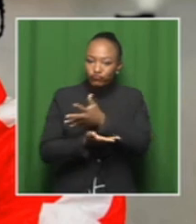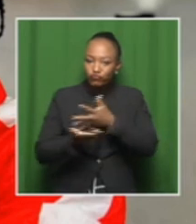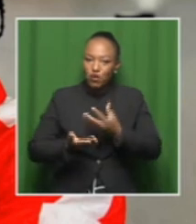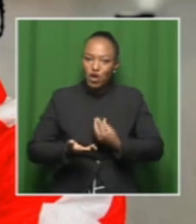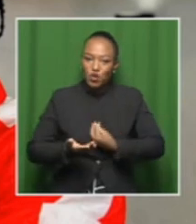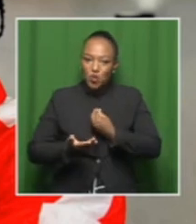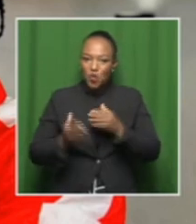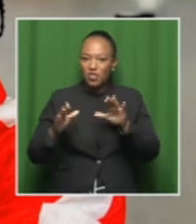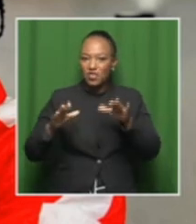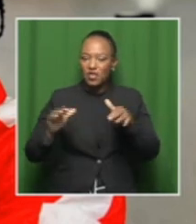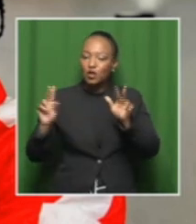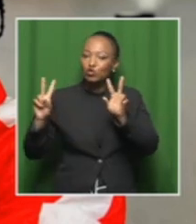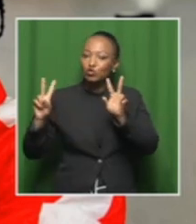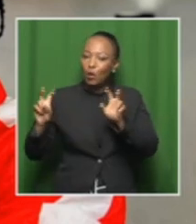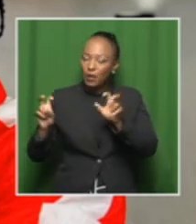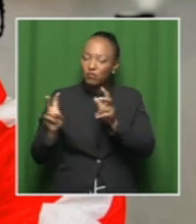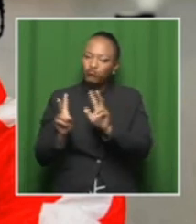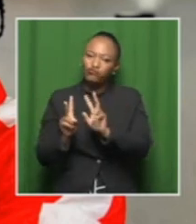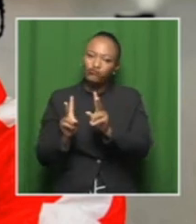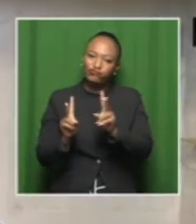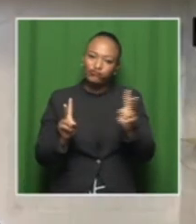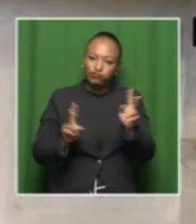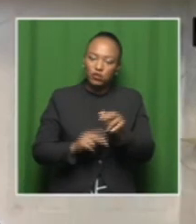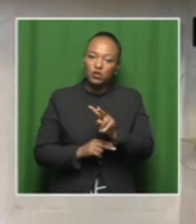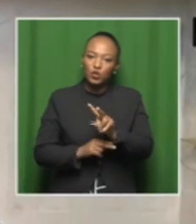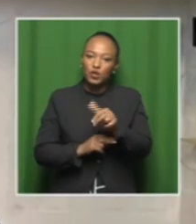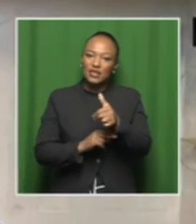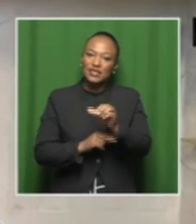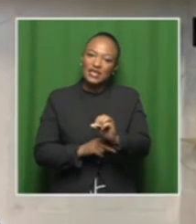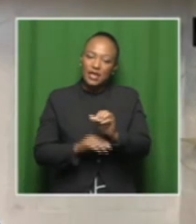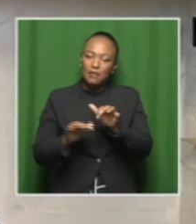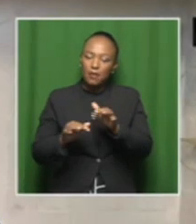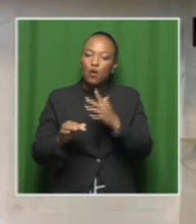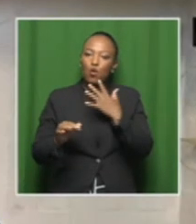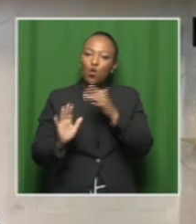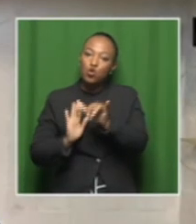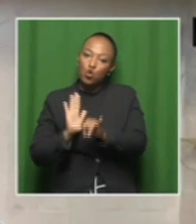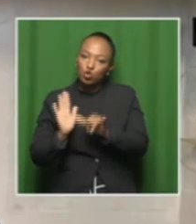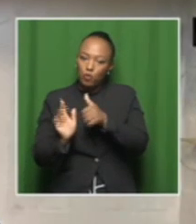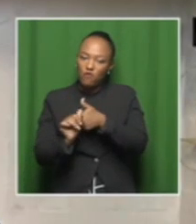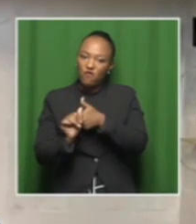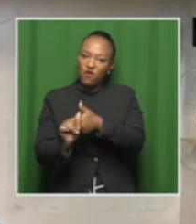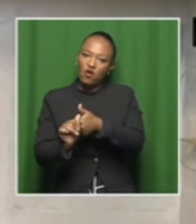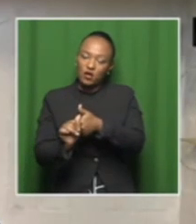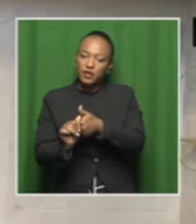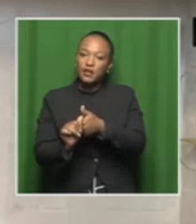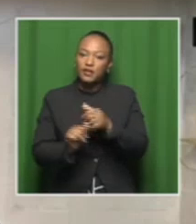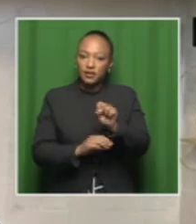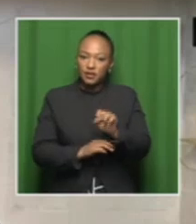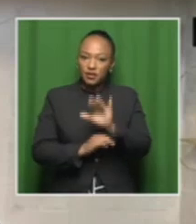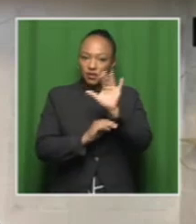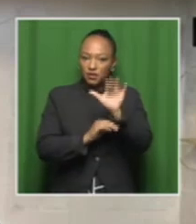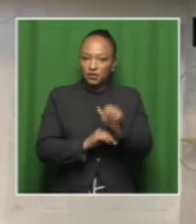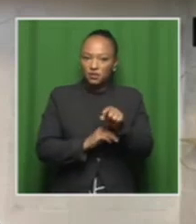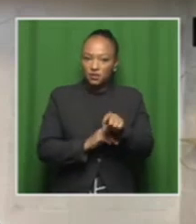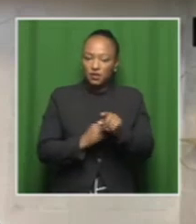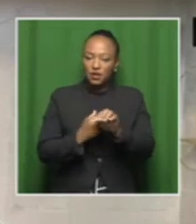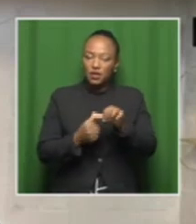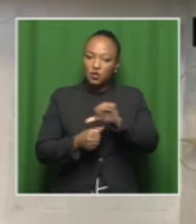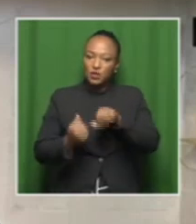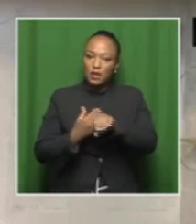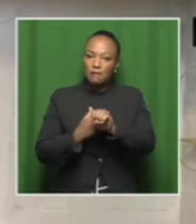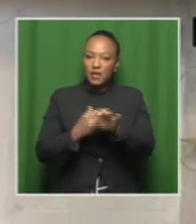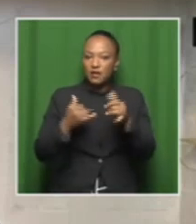on varied topics. With over 260,000 subscribers on YouTube and a recent big win at the South African Social Media Awards